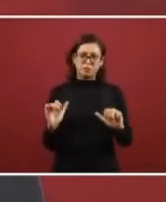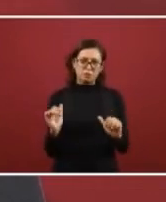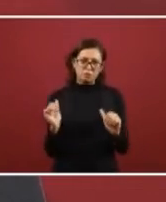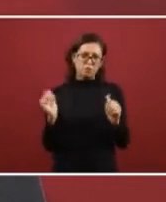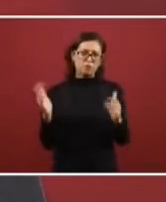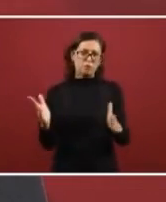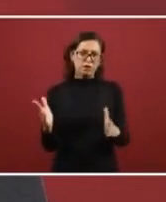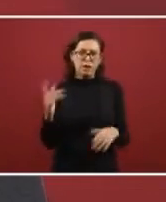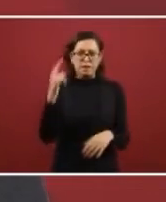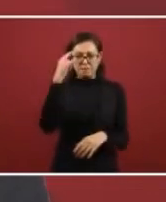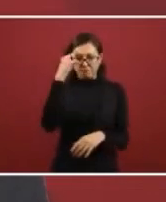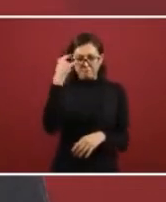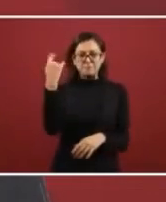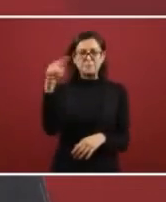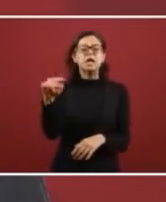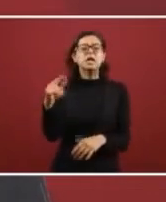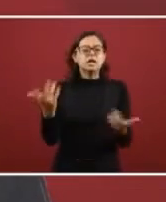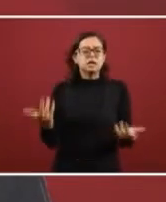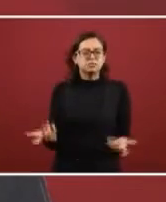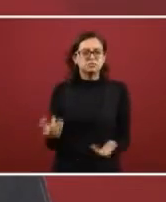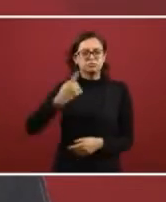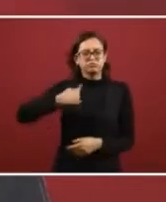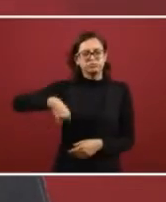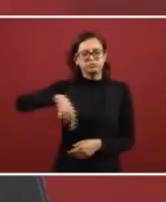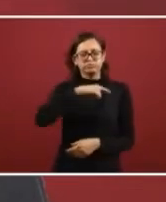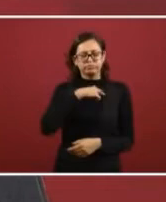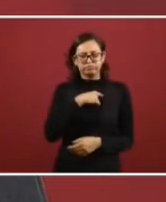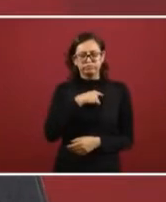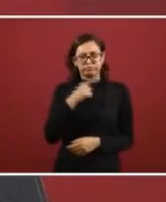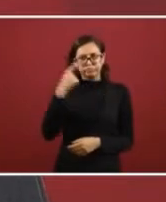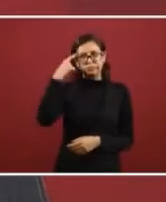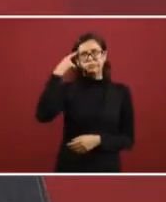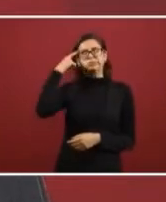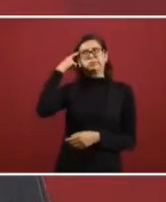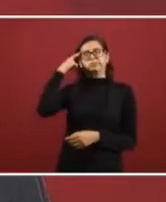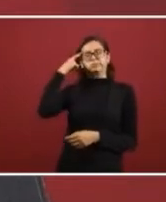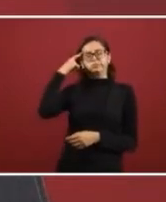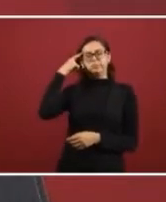simulation in order to act